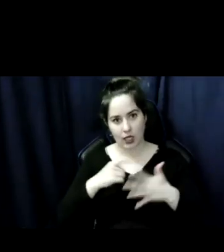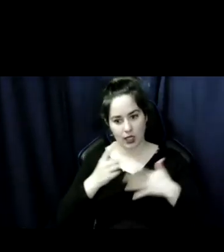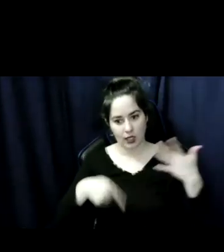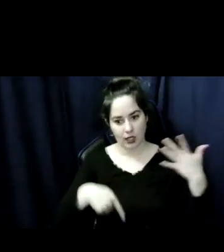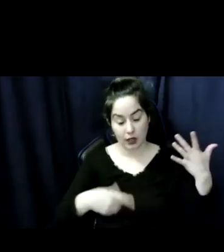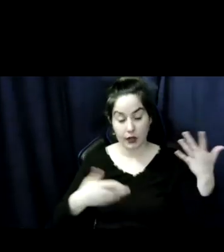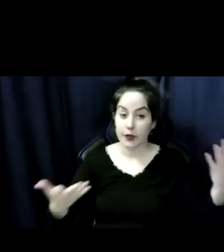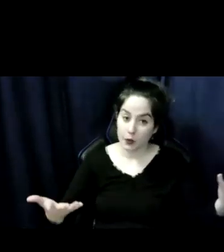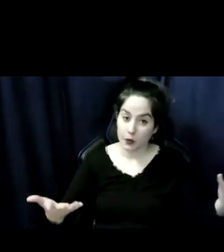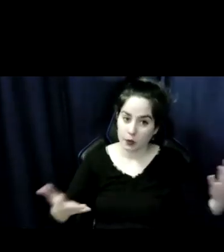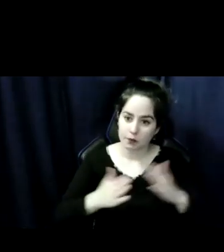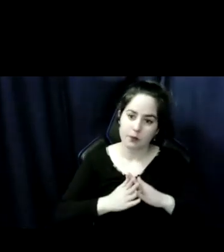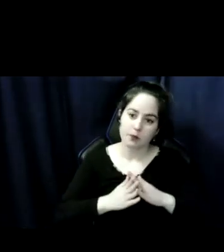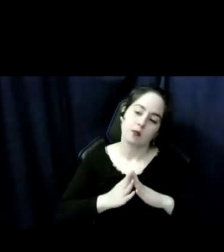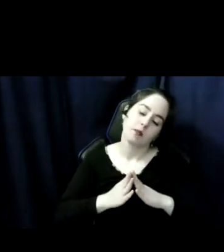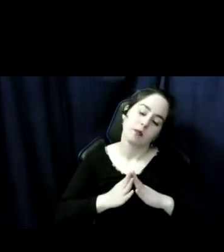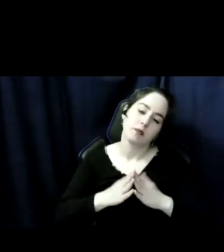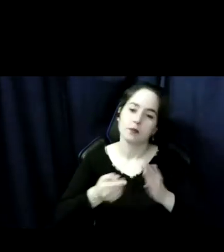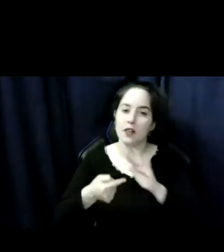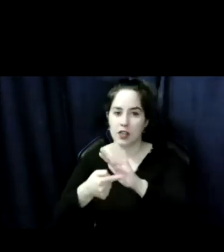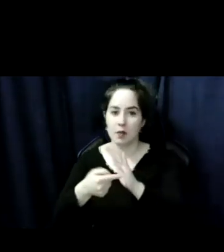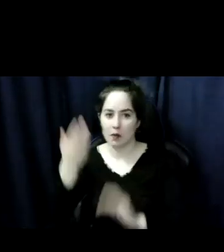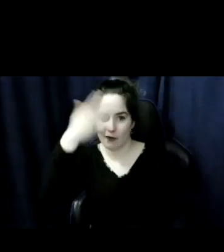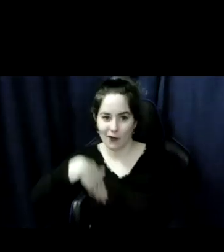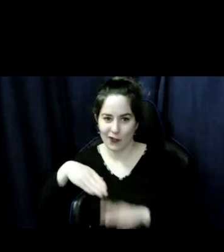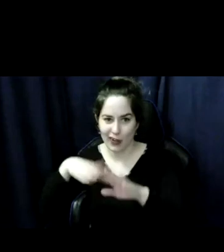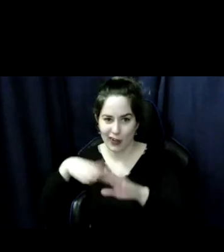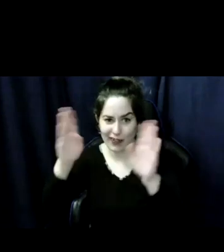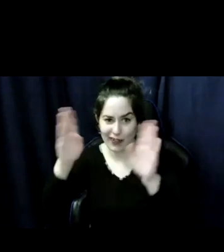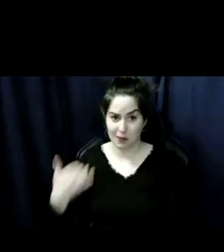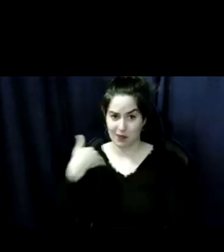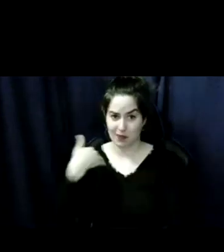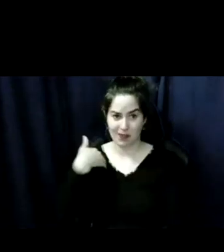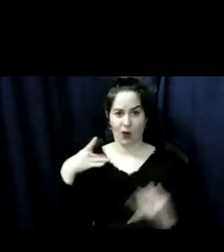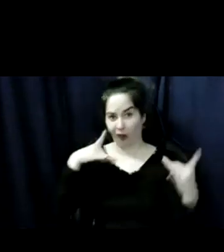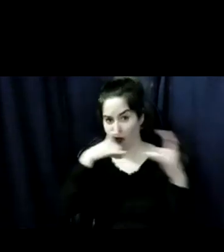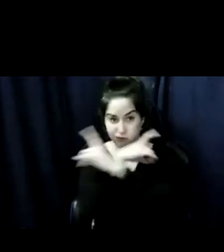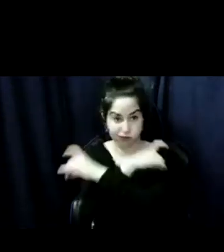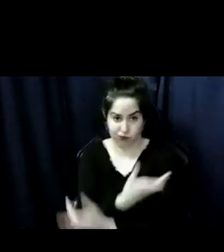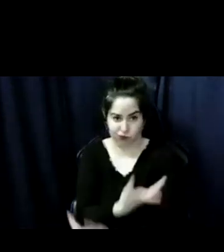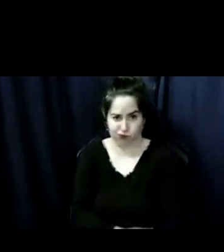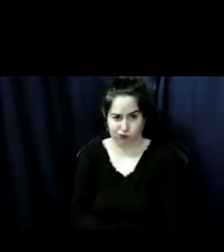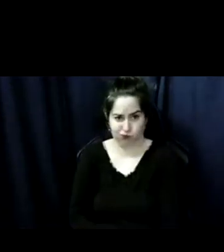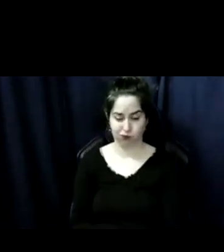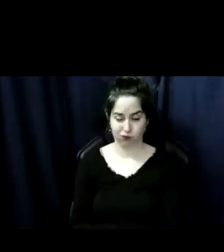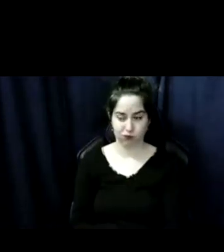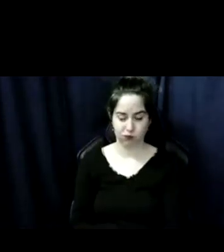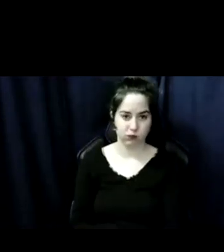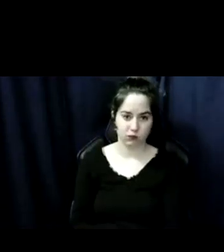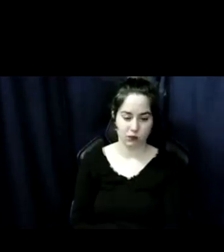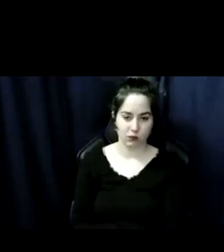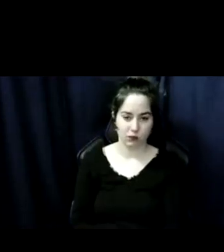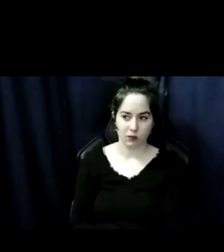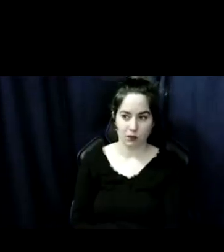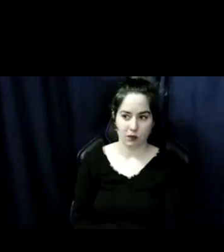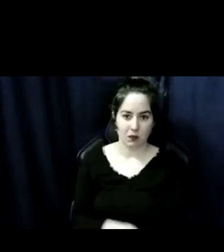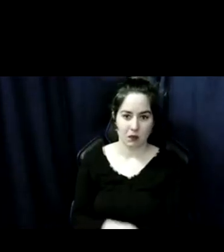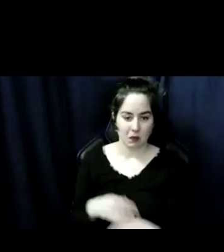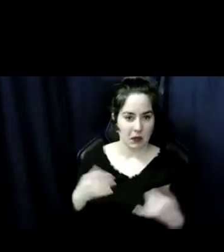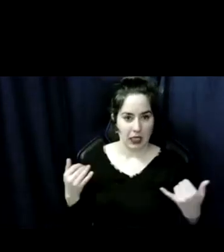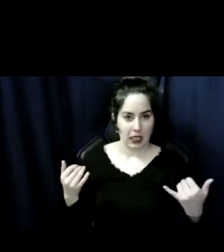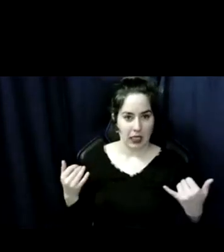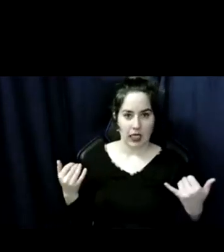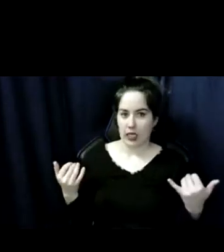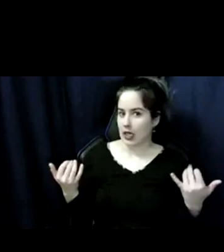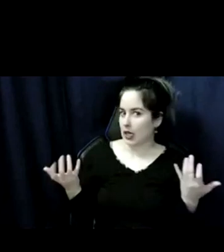example, front of house didn't used to be such a complicated thing, right? And is that something that is